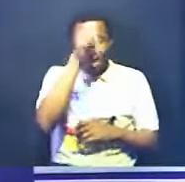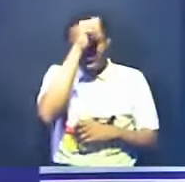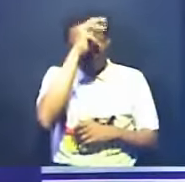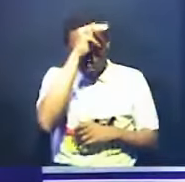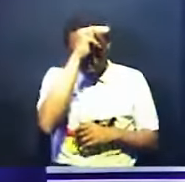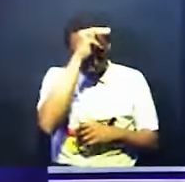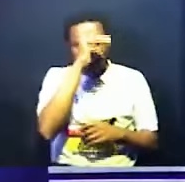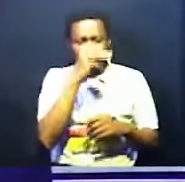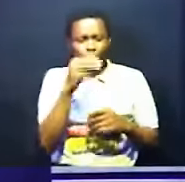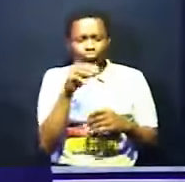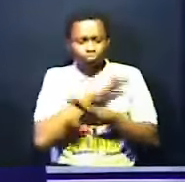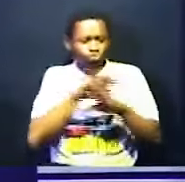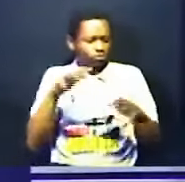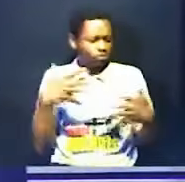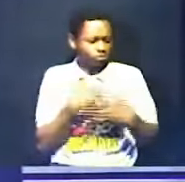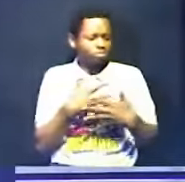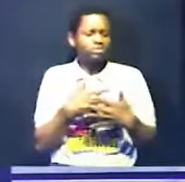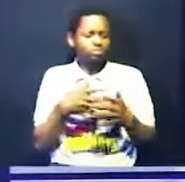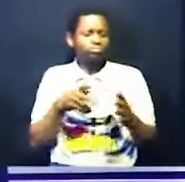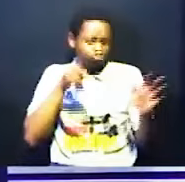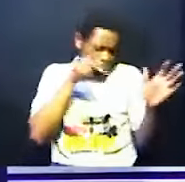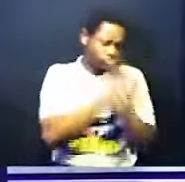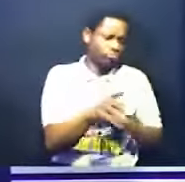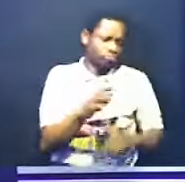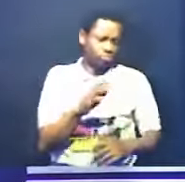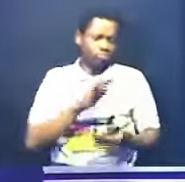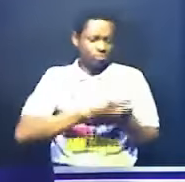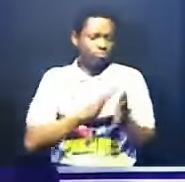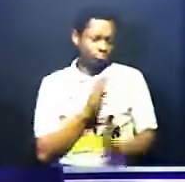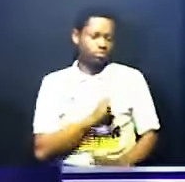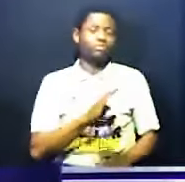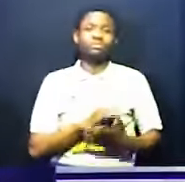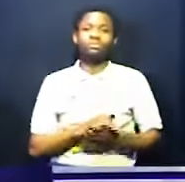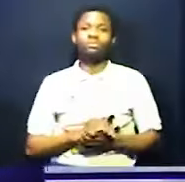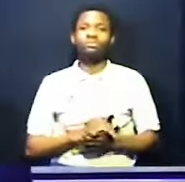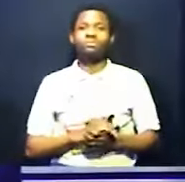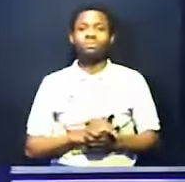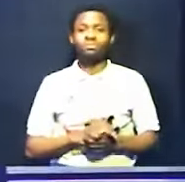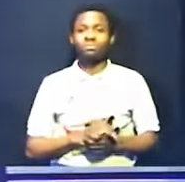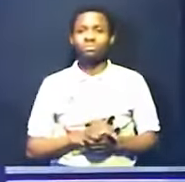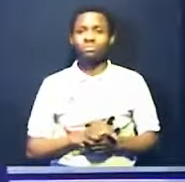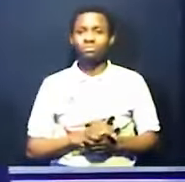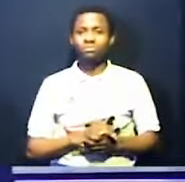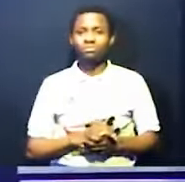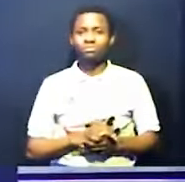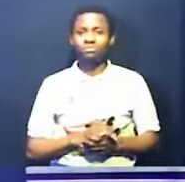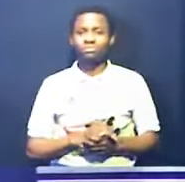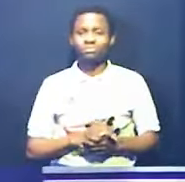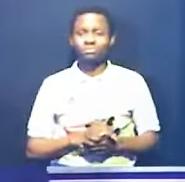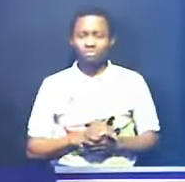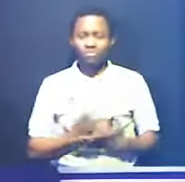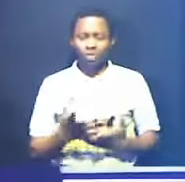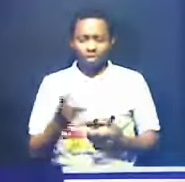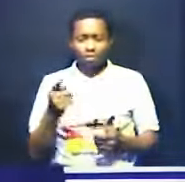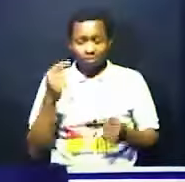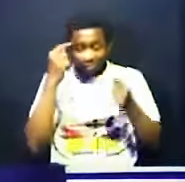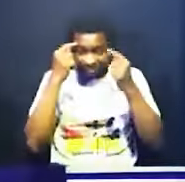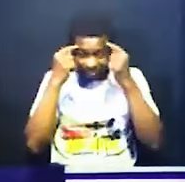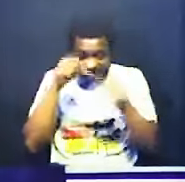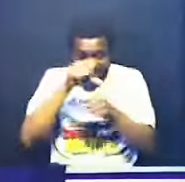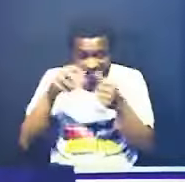mahye mo. Munya den na munya mo ho merema. Yeah, I want you to imagine what was going on.